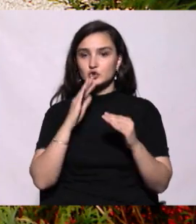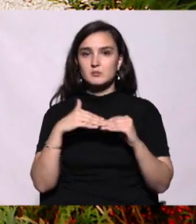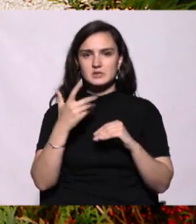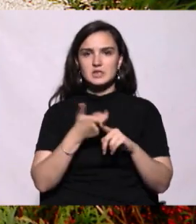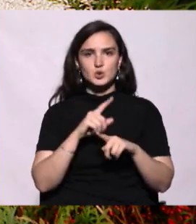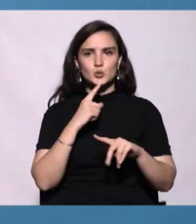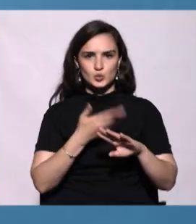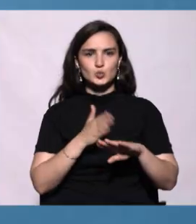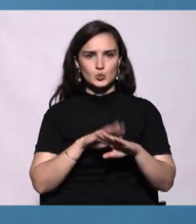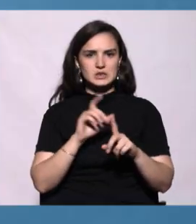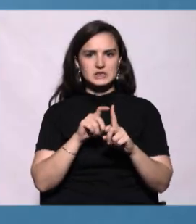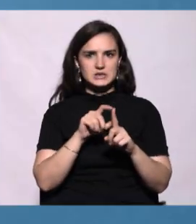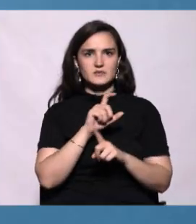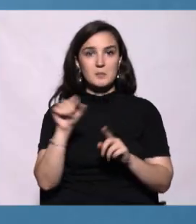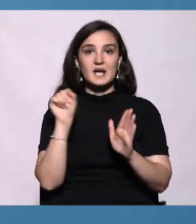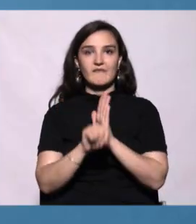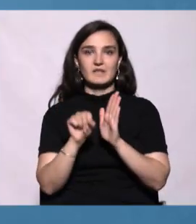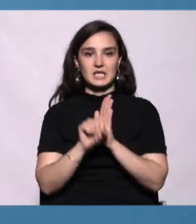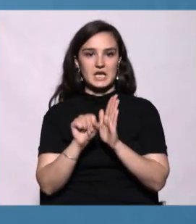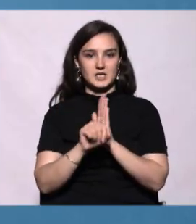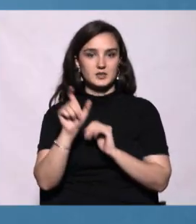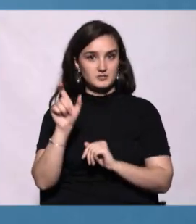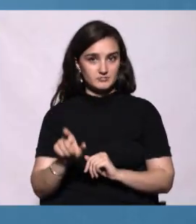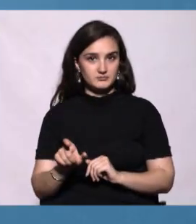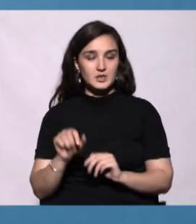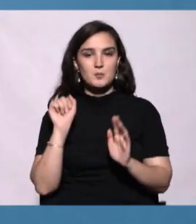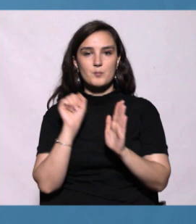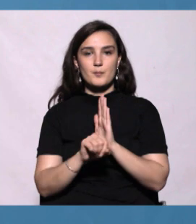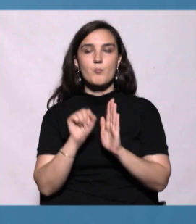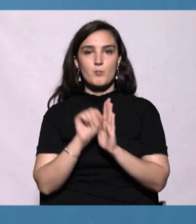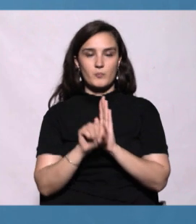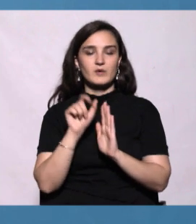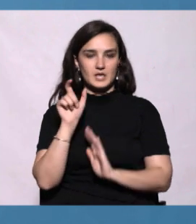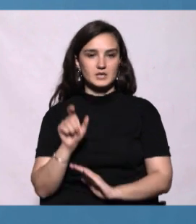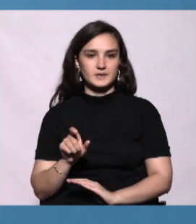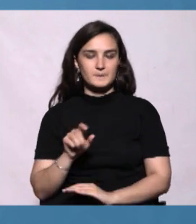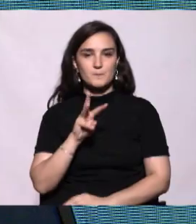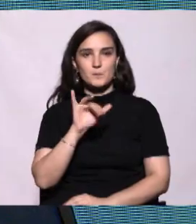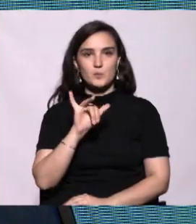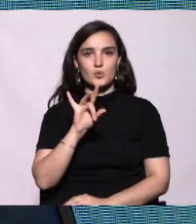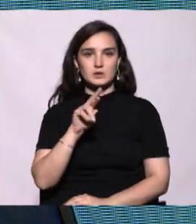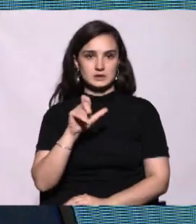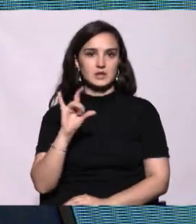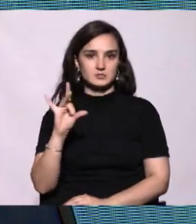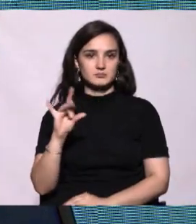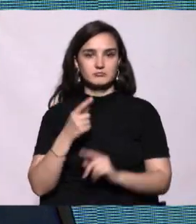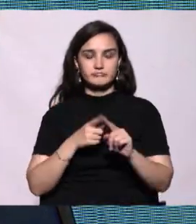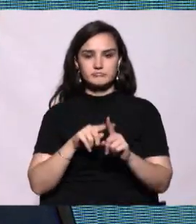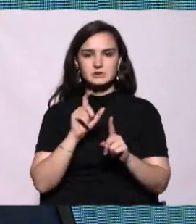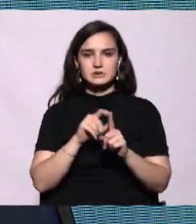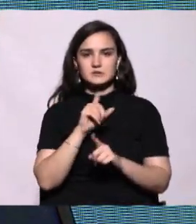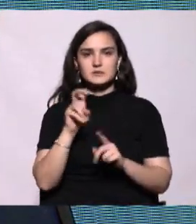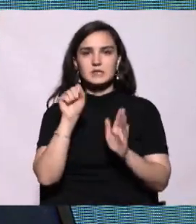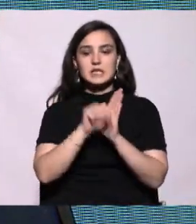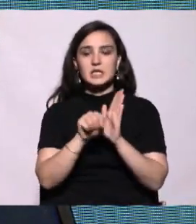difficult word, so I'll say it again several times. Murderer, murderer, murderer. This is a person who